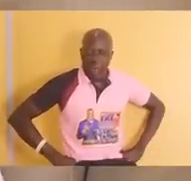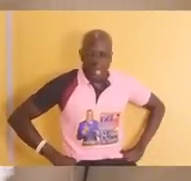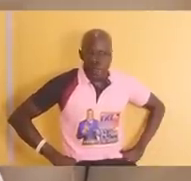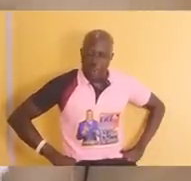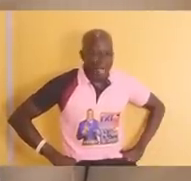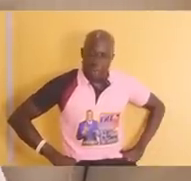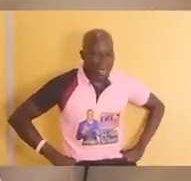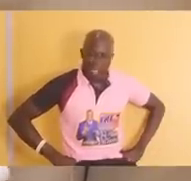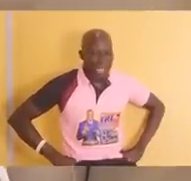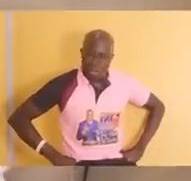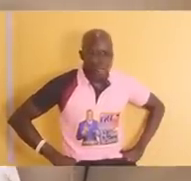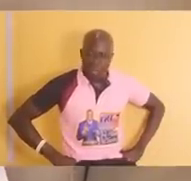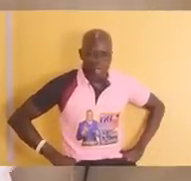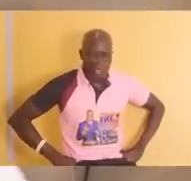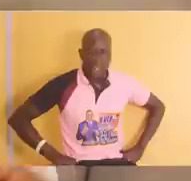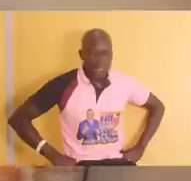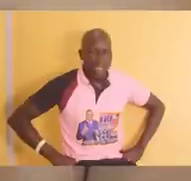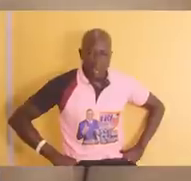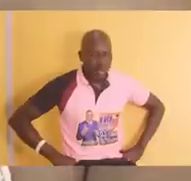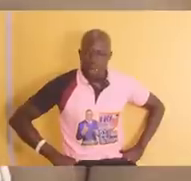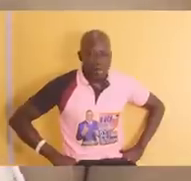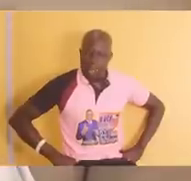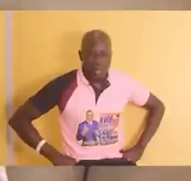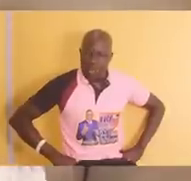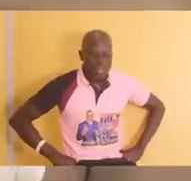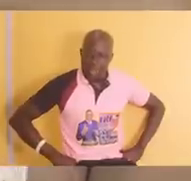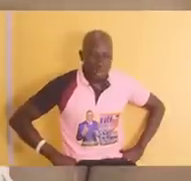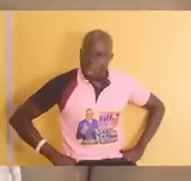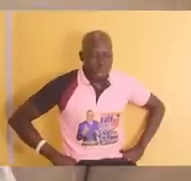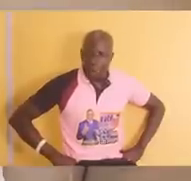ya ba ya ba ya ba ya ba ya ba ya ba ya ba ya ba ya ba ya